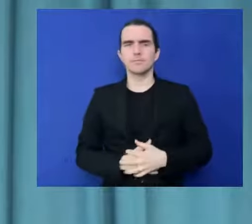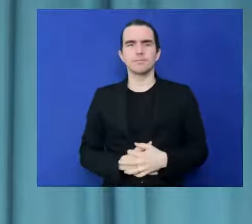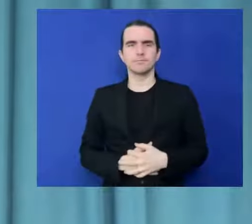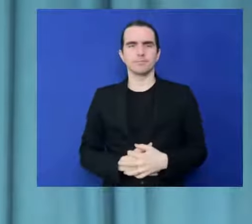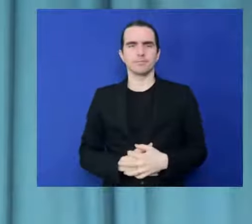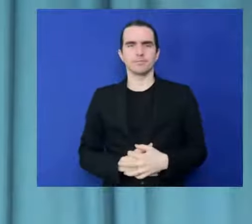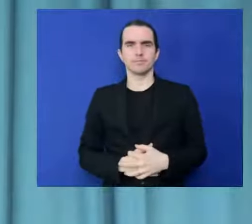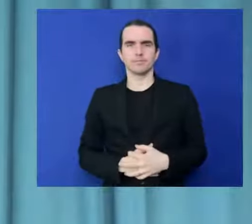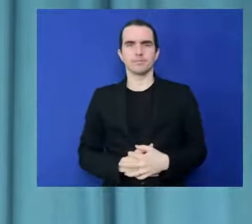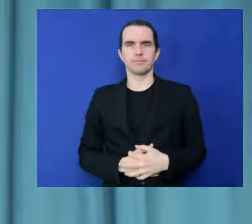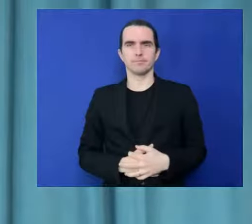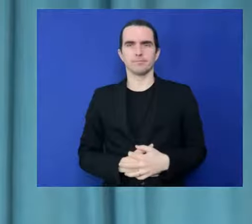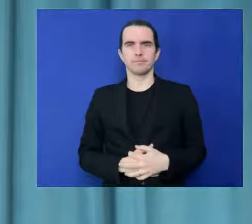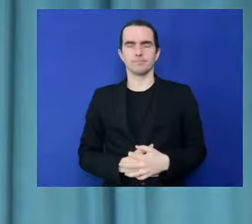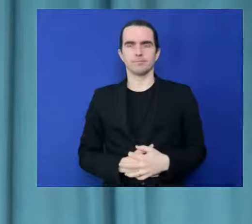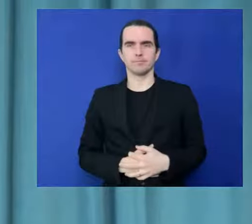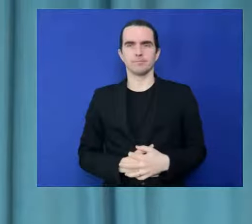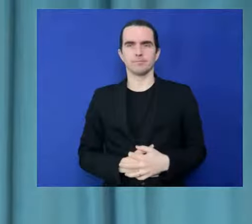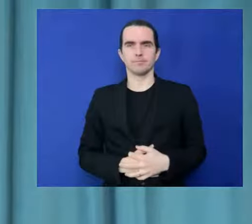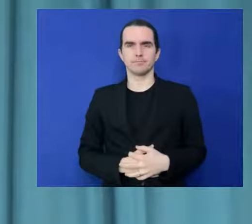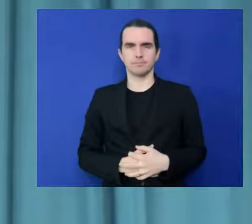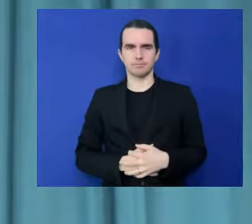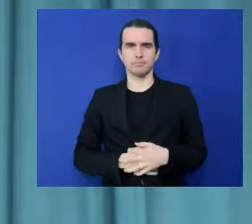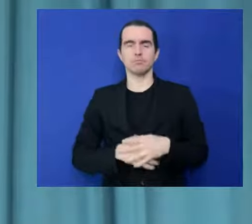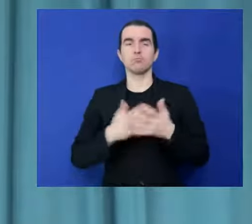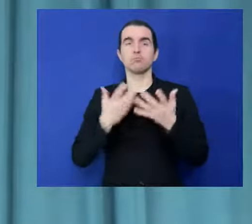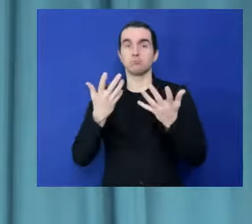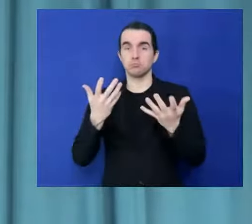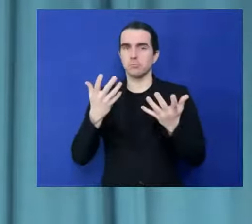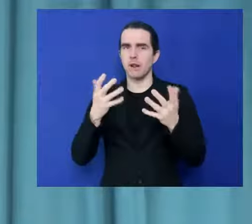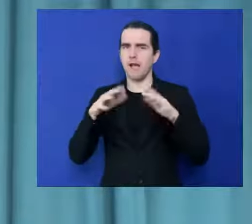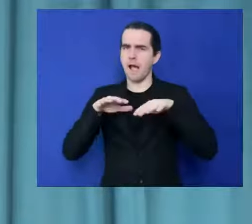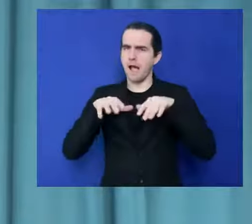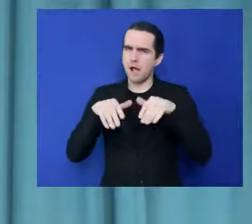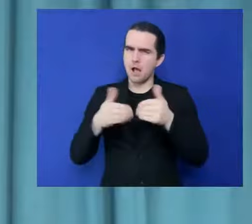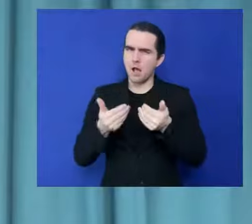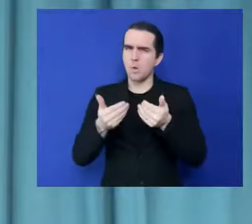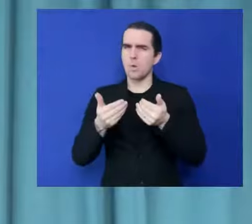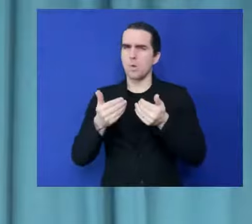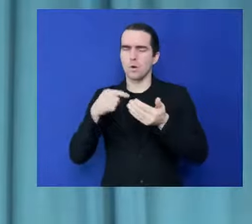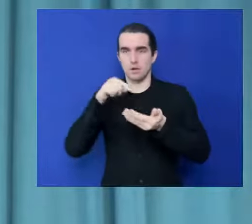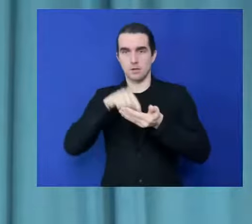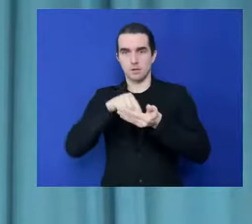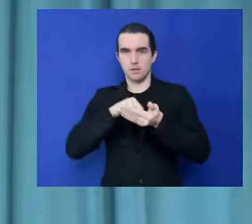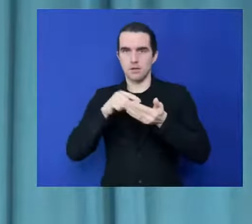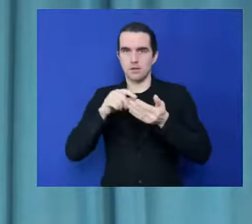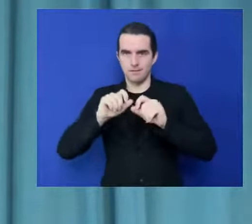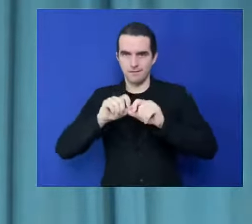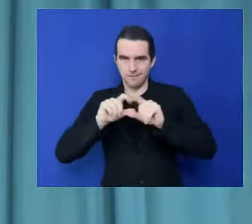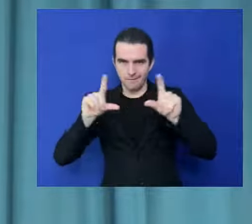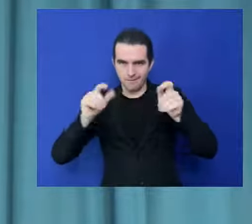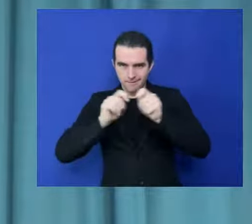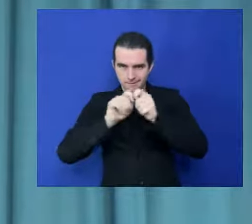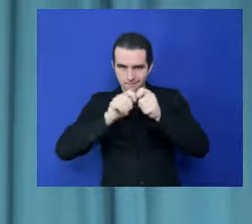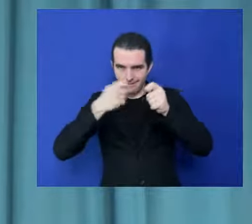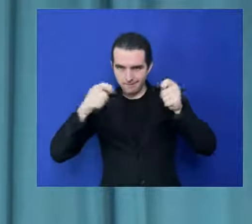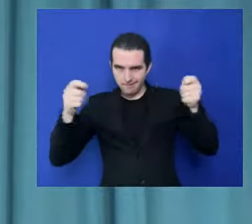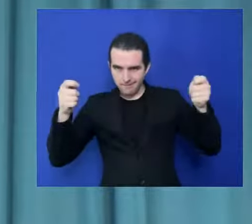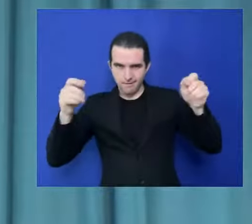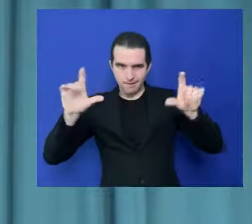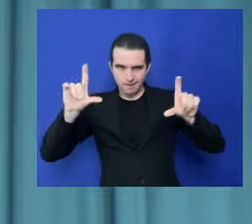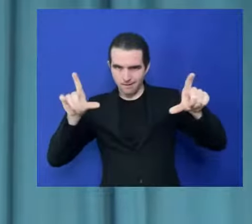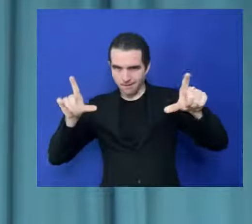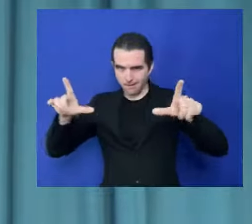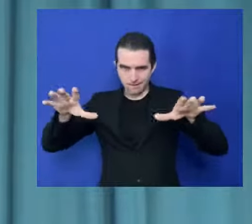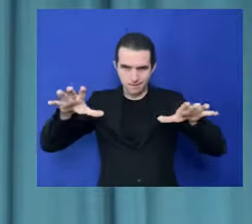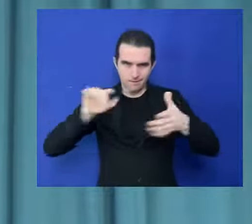the metro provider. So in order to get someone to the right platform, usually the metro provider will have that information about